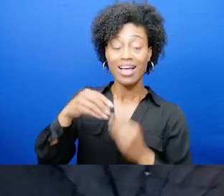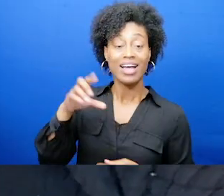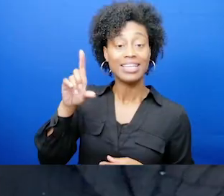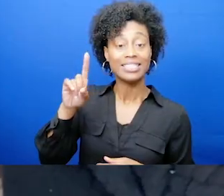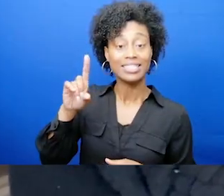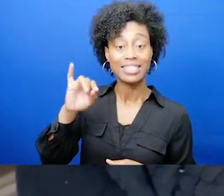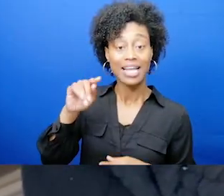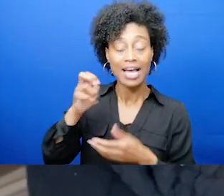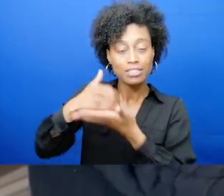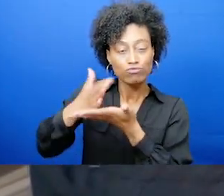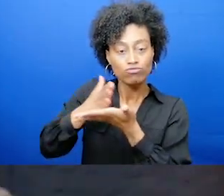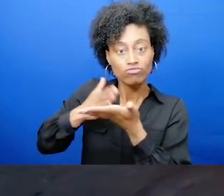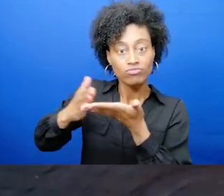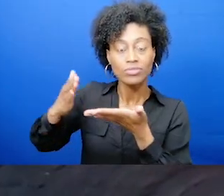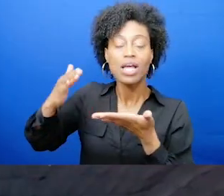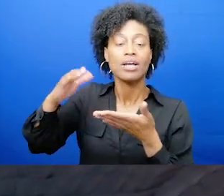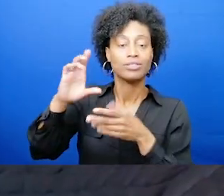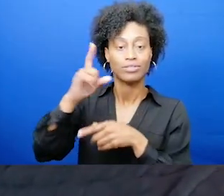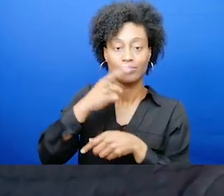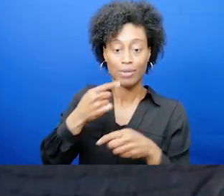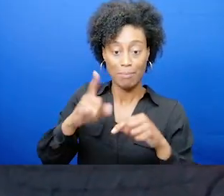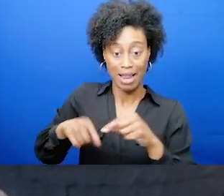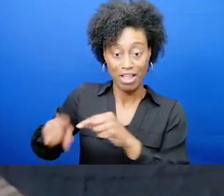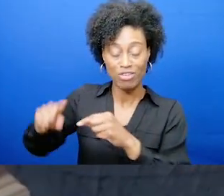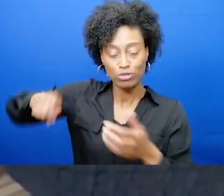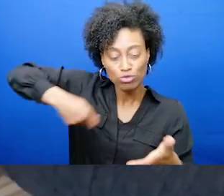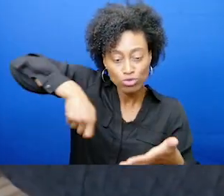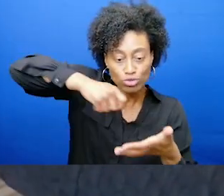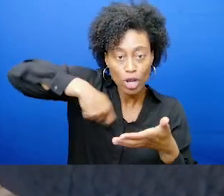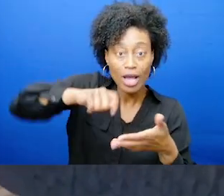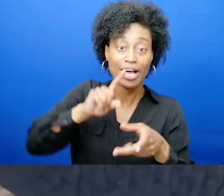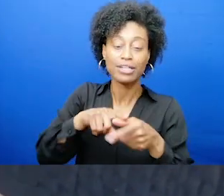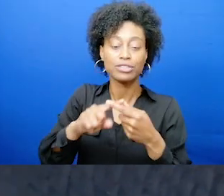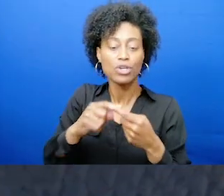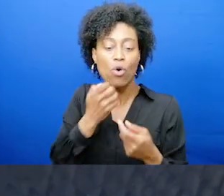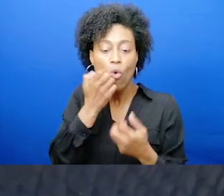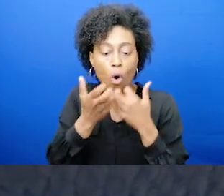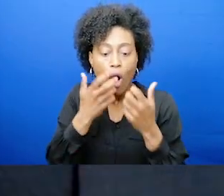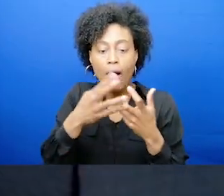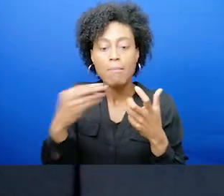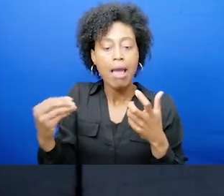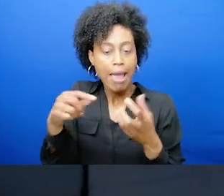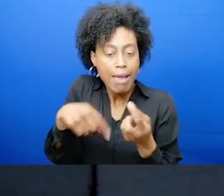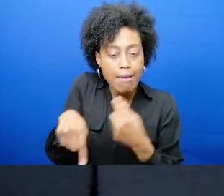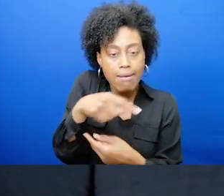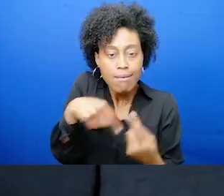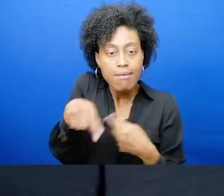Now add the diced tomatoes and stir into the aromatic vegetables until warmed and well combined.